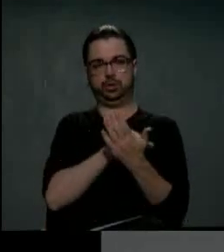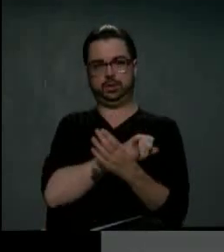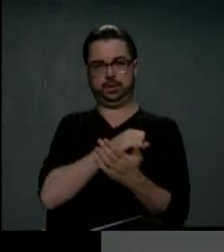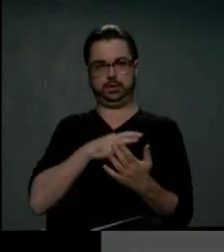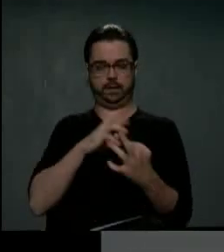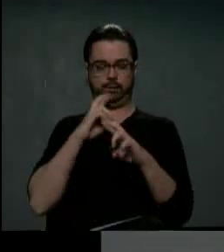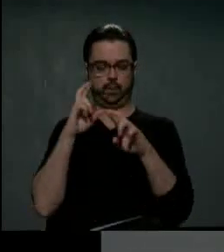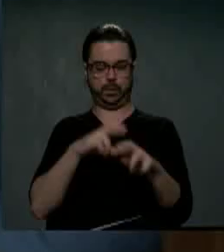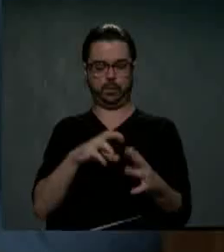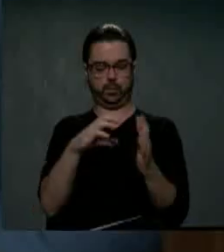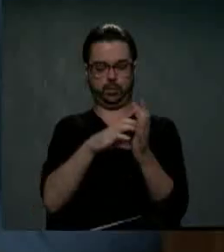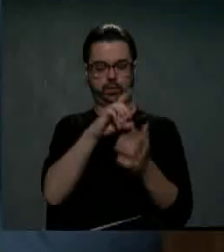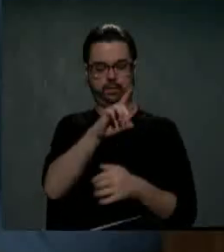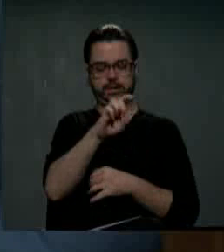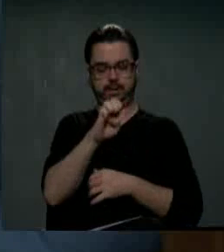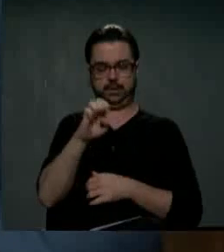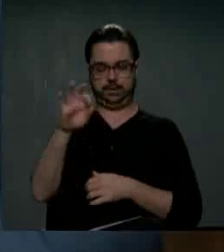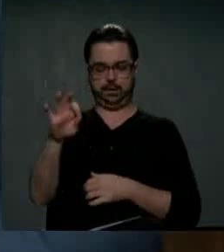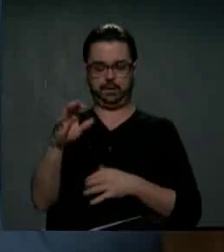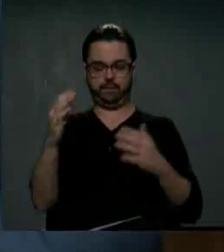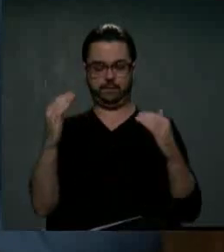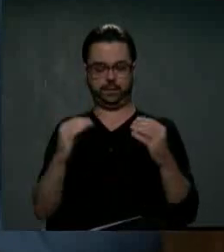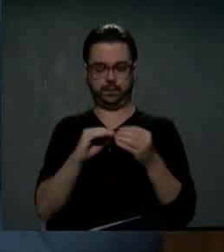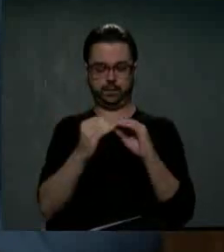number 21, file number